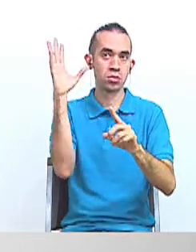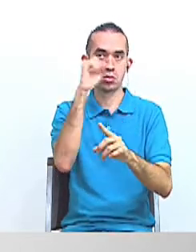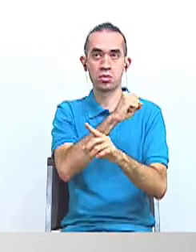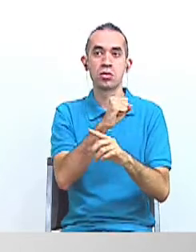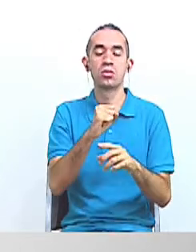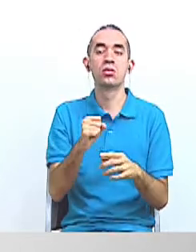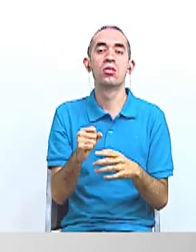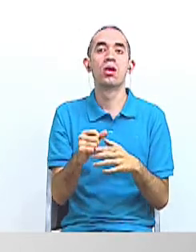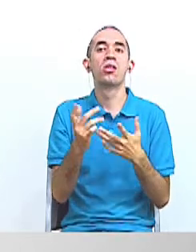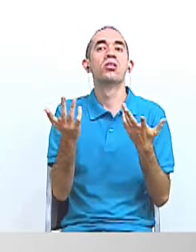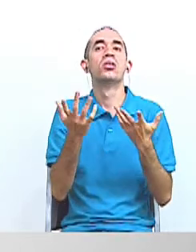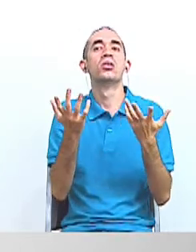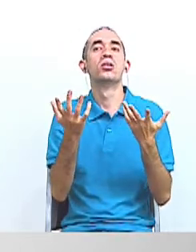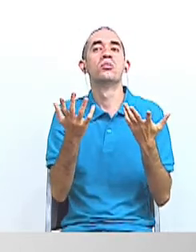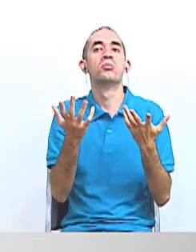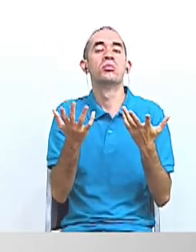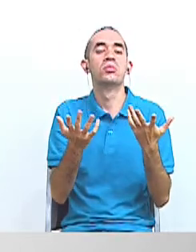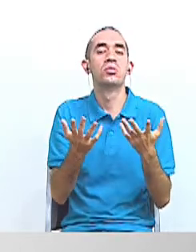purpose to